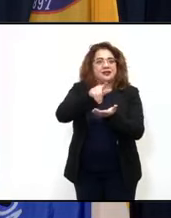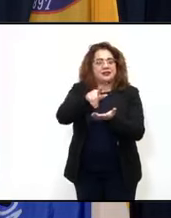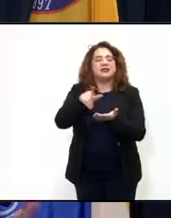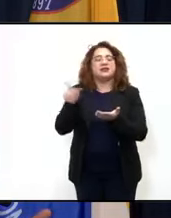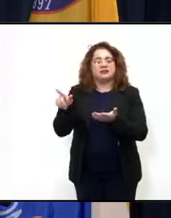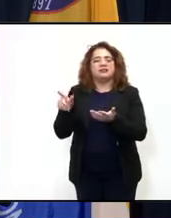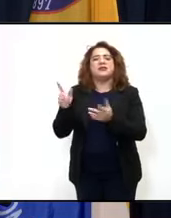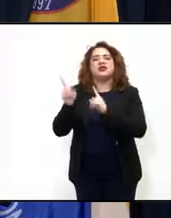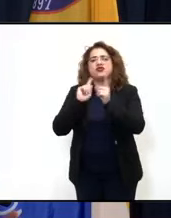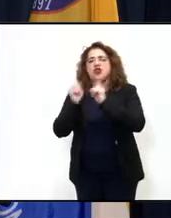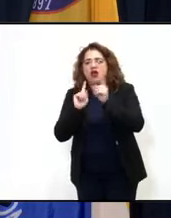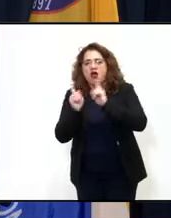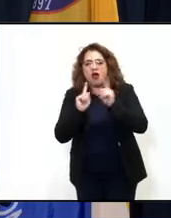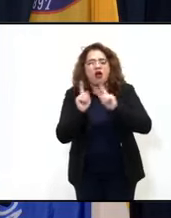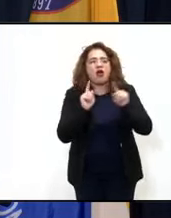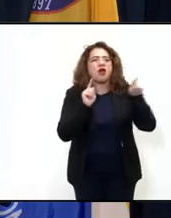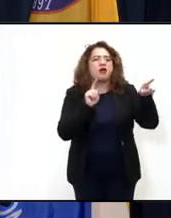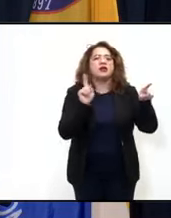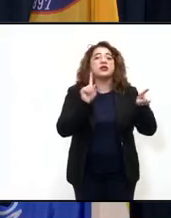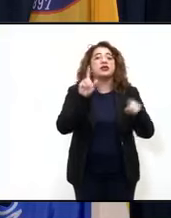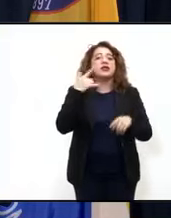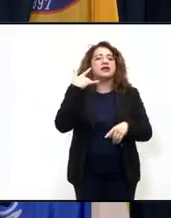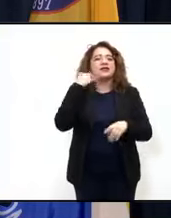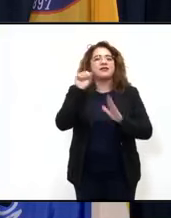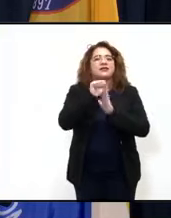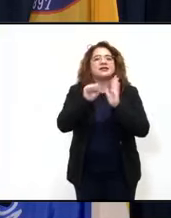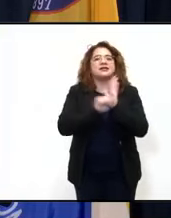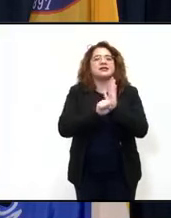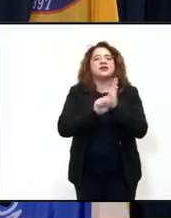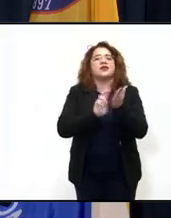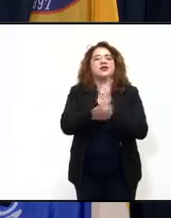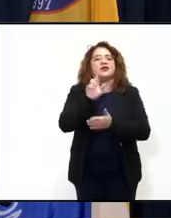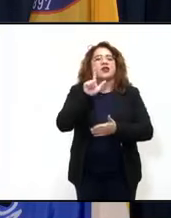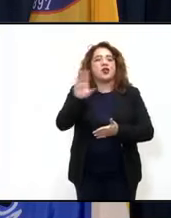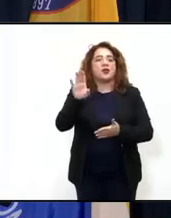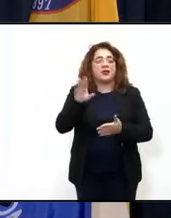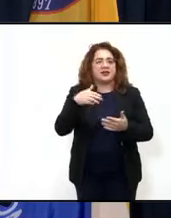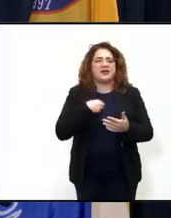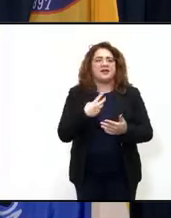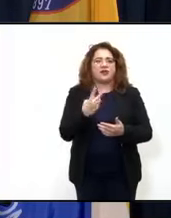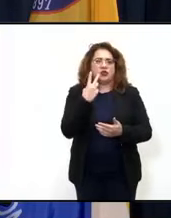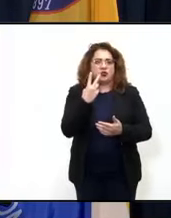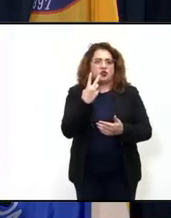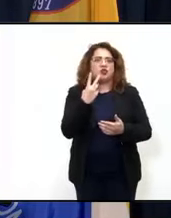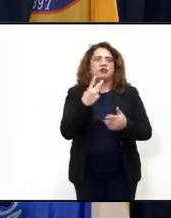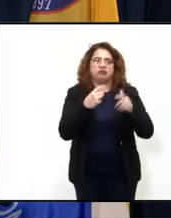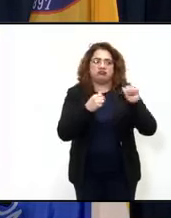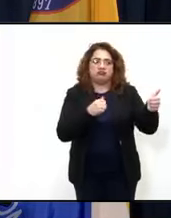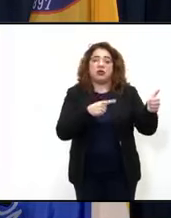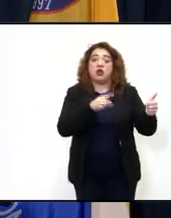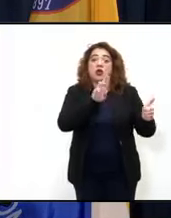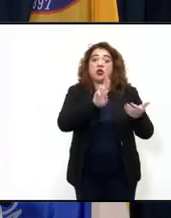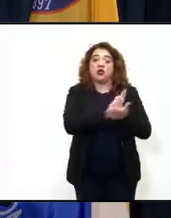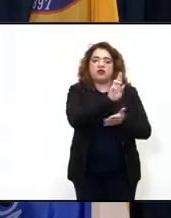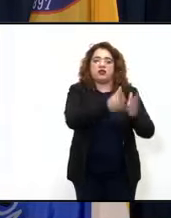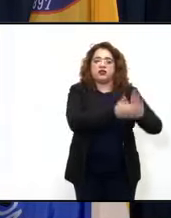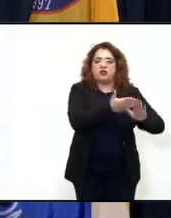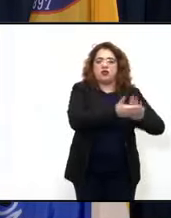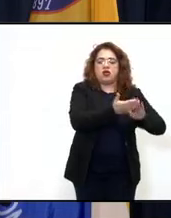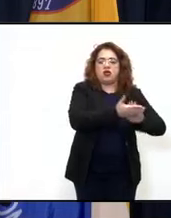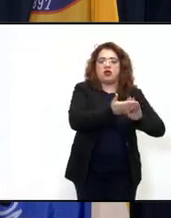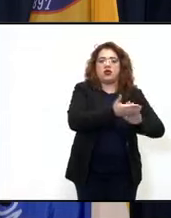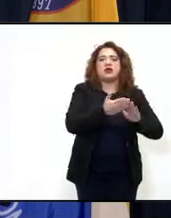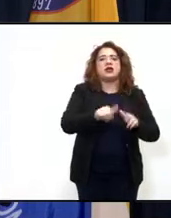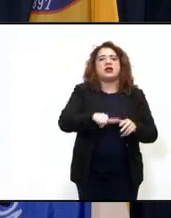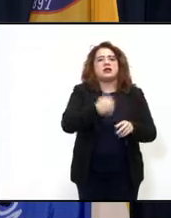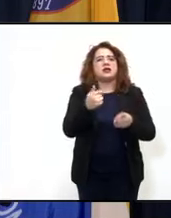at our sites over at Cal State Long Beach. And so at Cal State Long Beach, we actually have two vaccine sites. One is run by the university, and the other